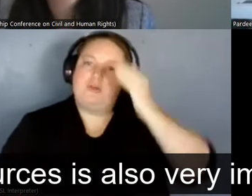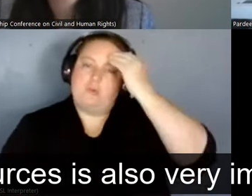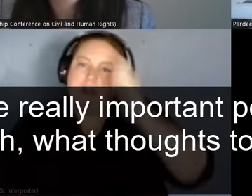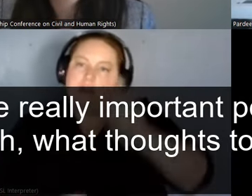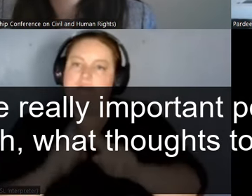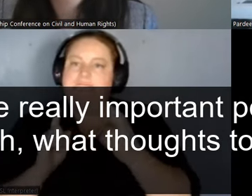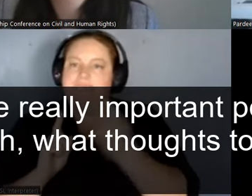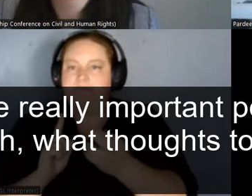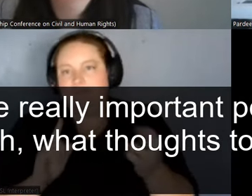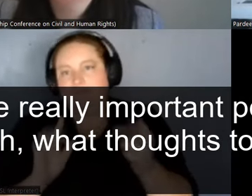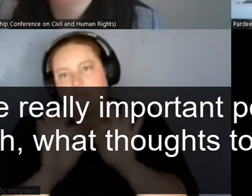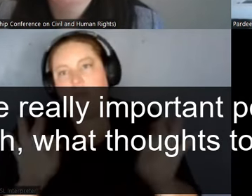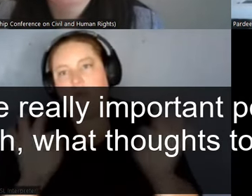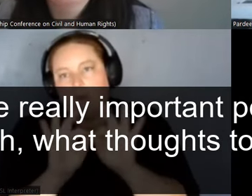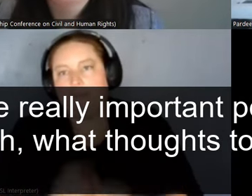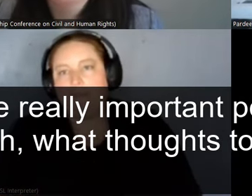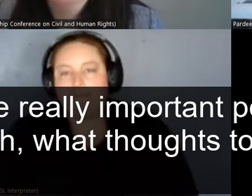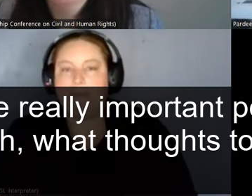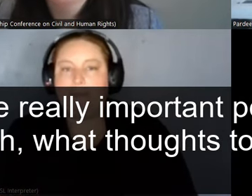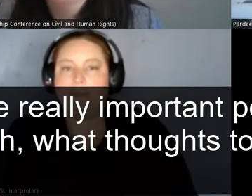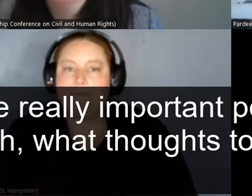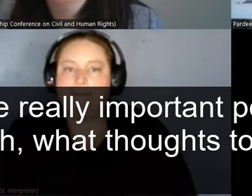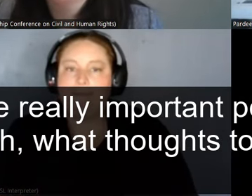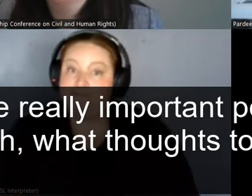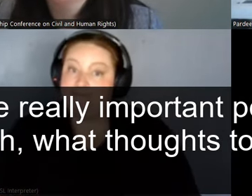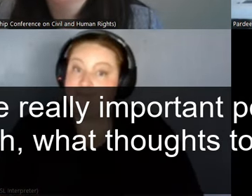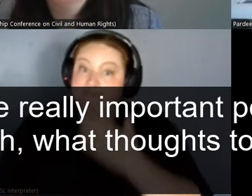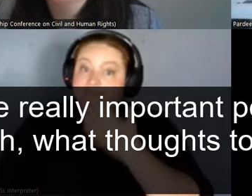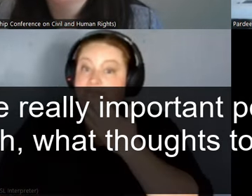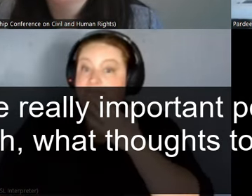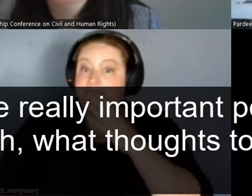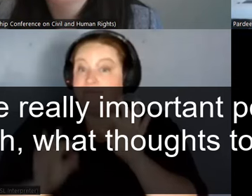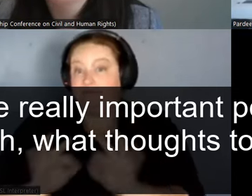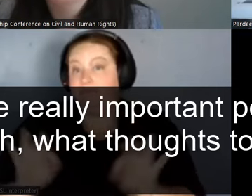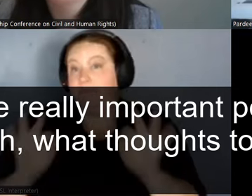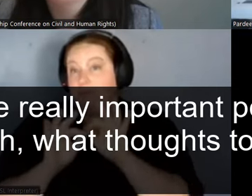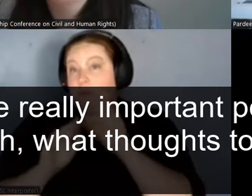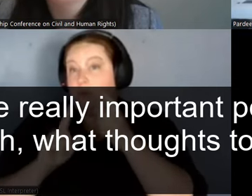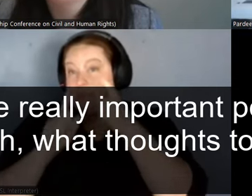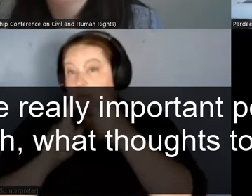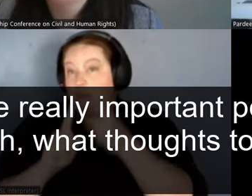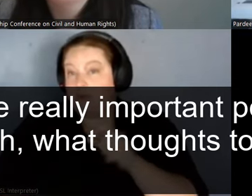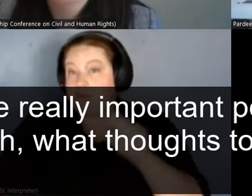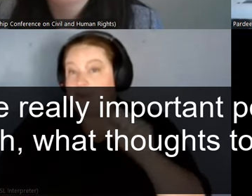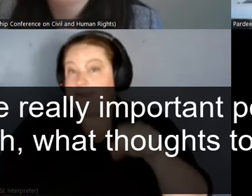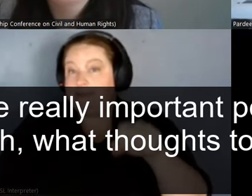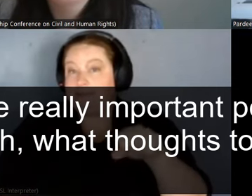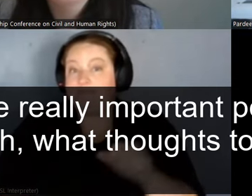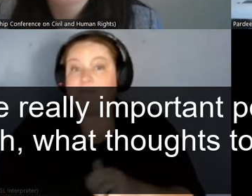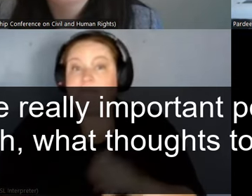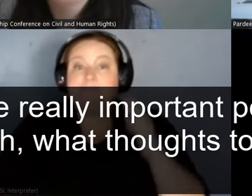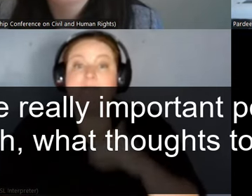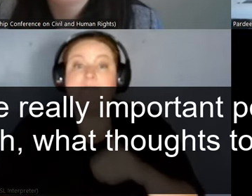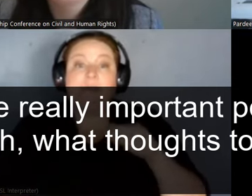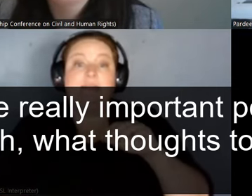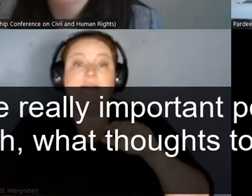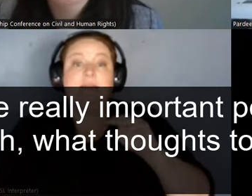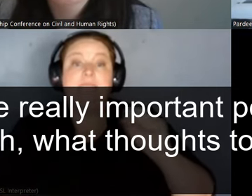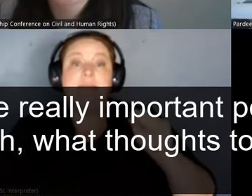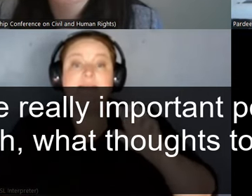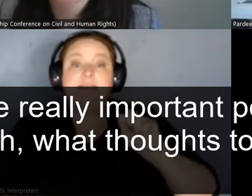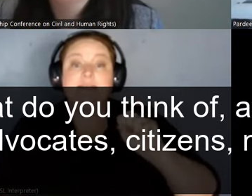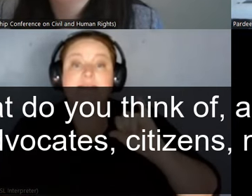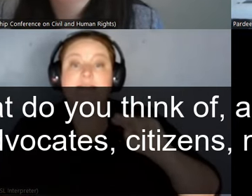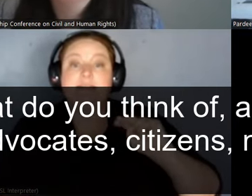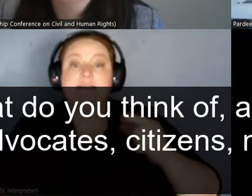important. Thank you. Some really important points there as well. Ms. Singh, what thoughts